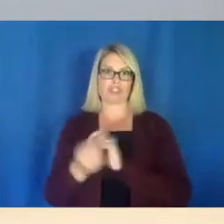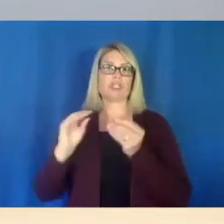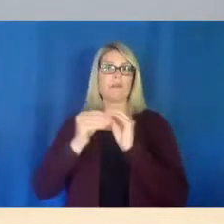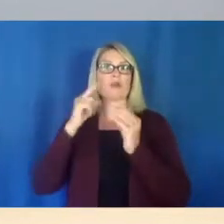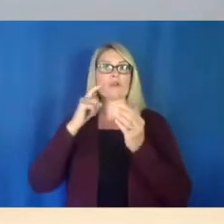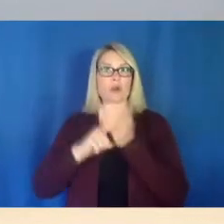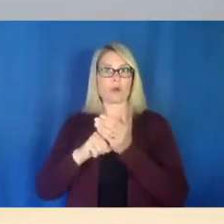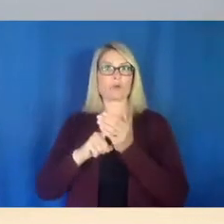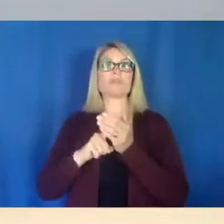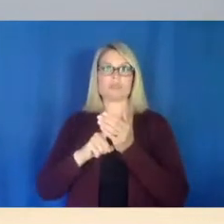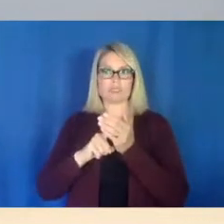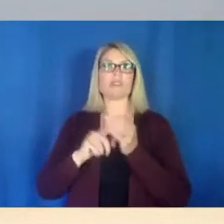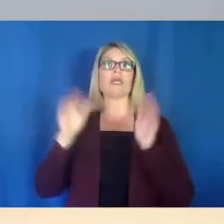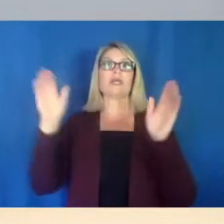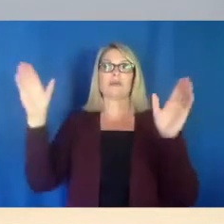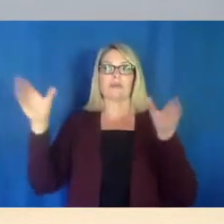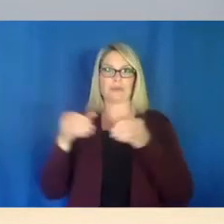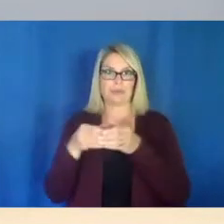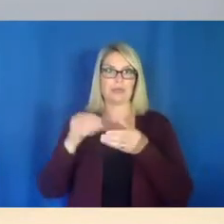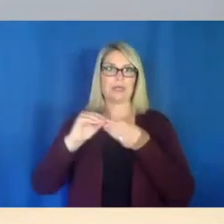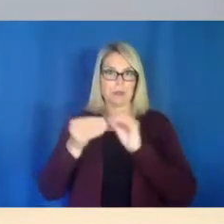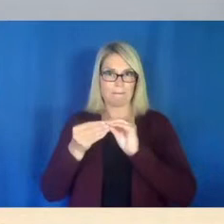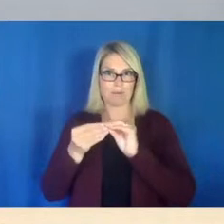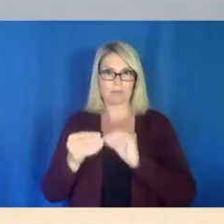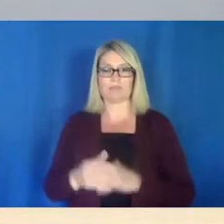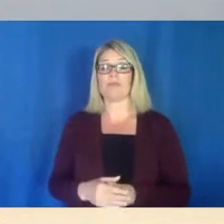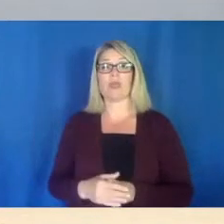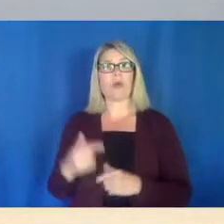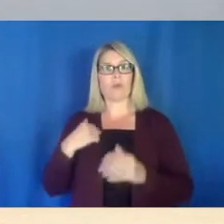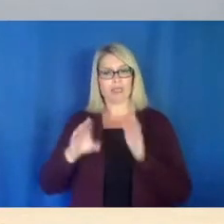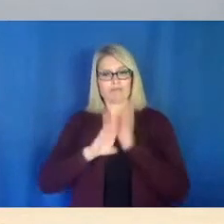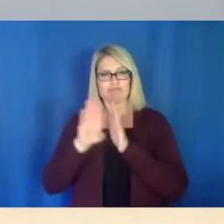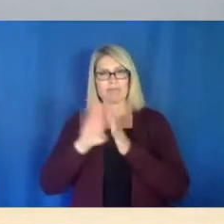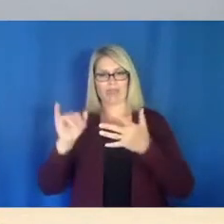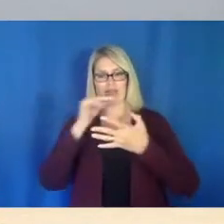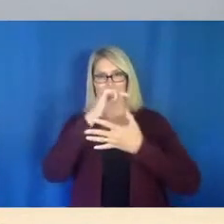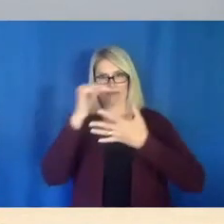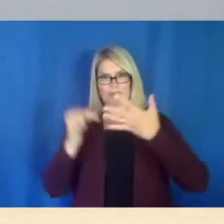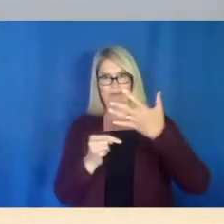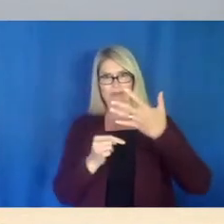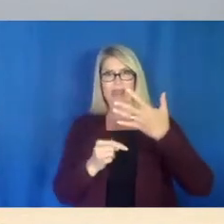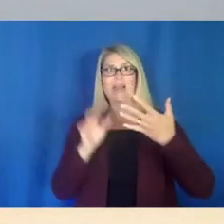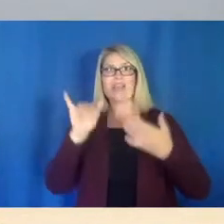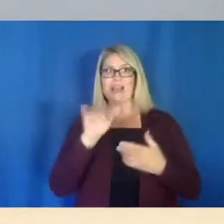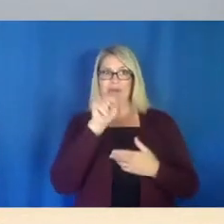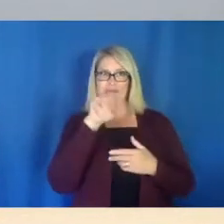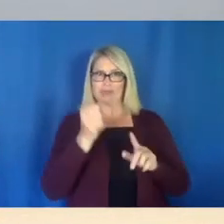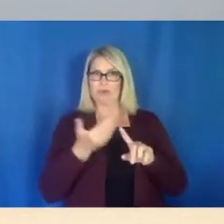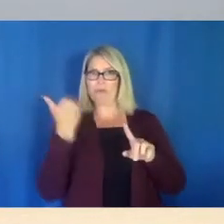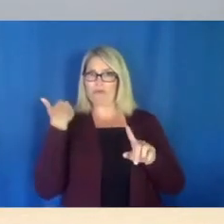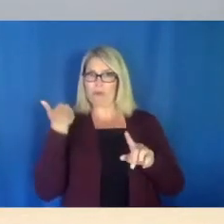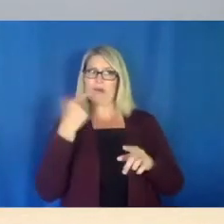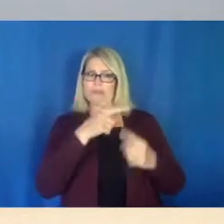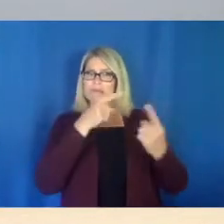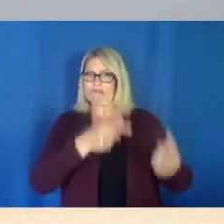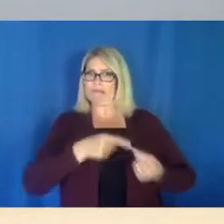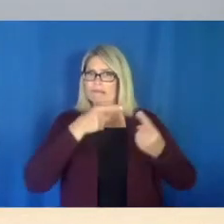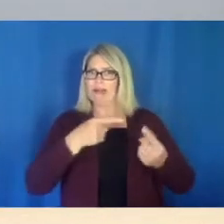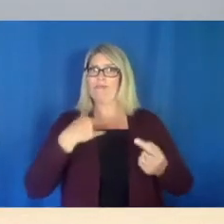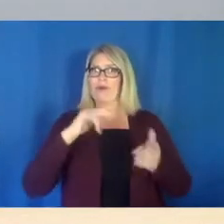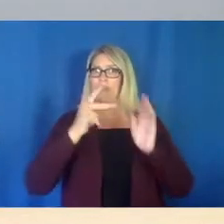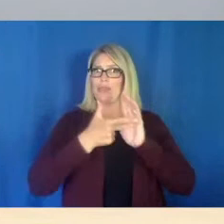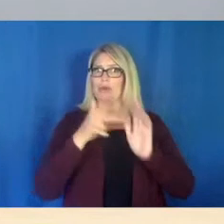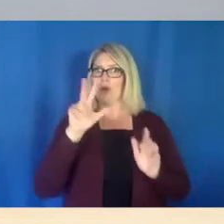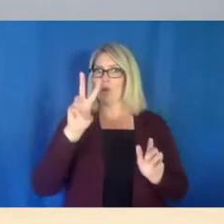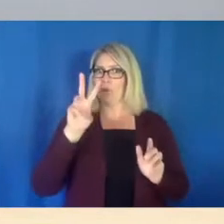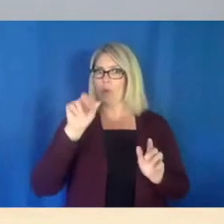was developed. When our moving forward plan was developed, our neighbors in Nova Scotia were struggling with a serious 3rd wave and trying to